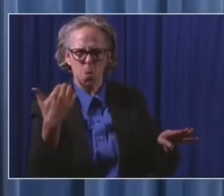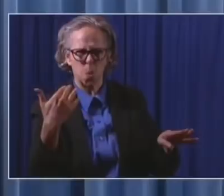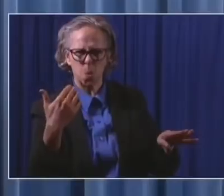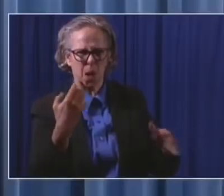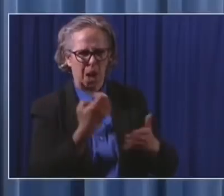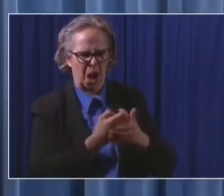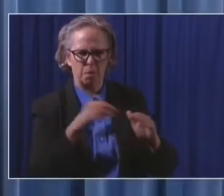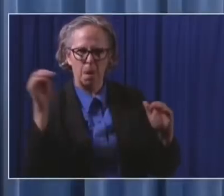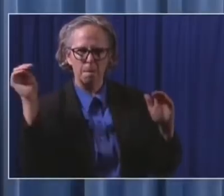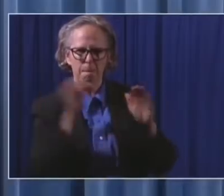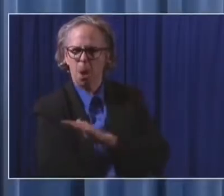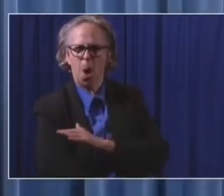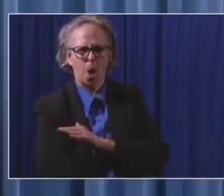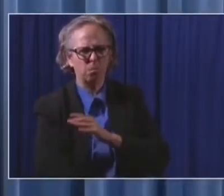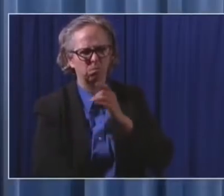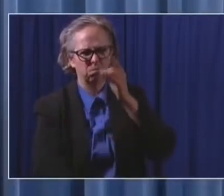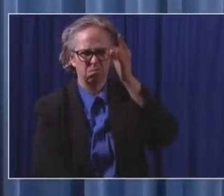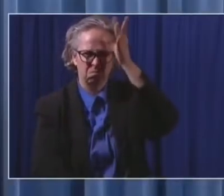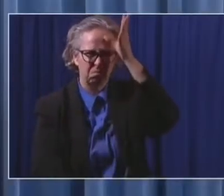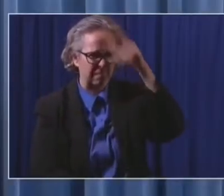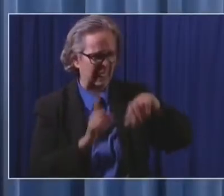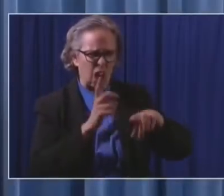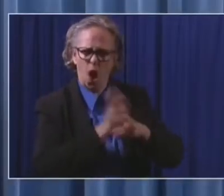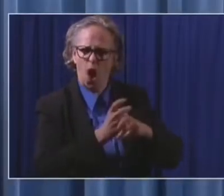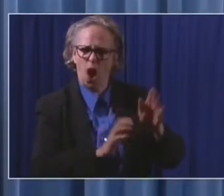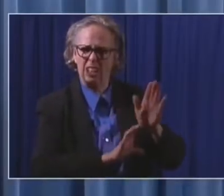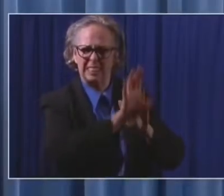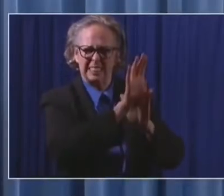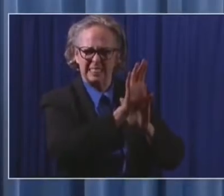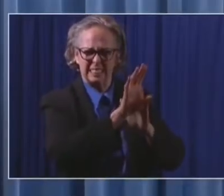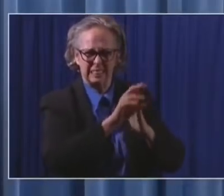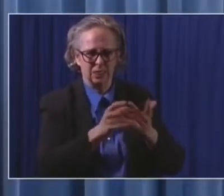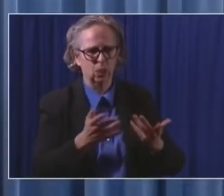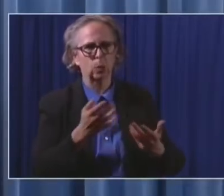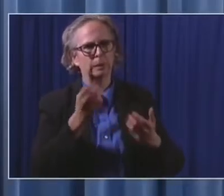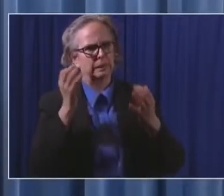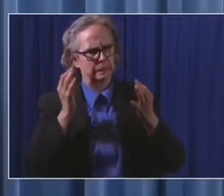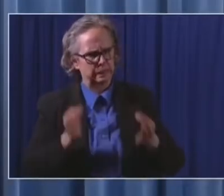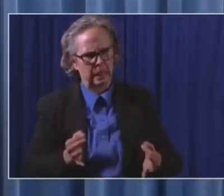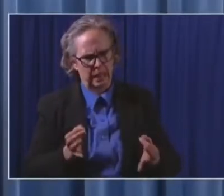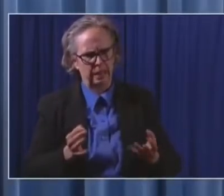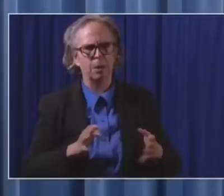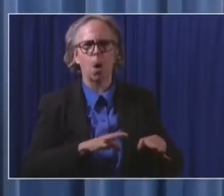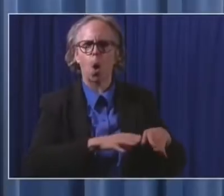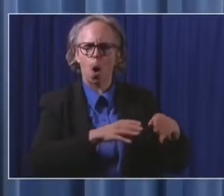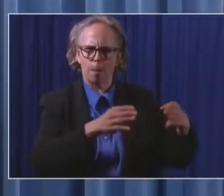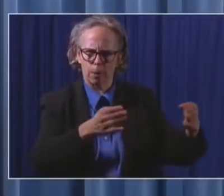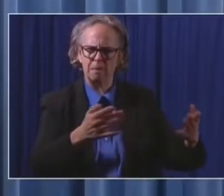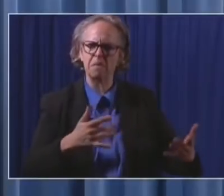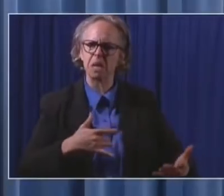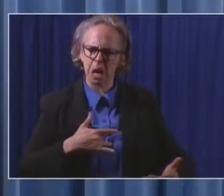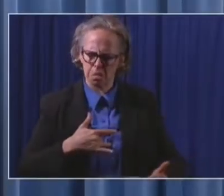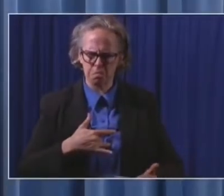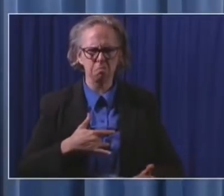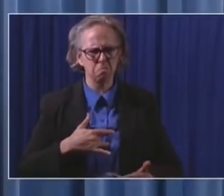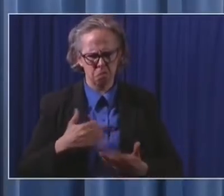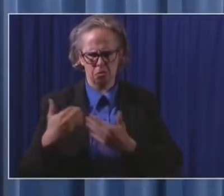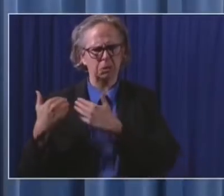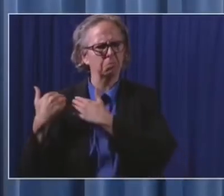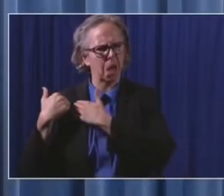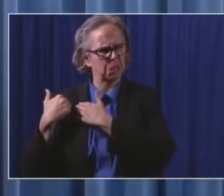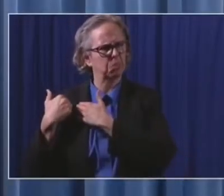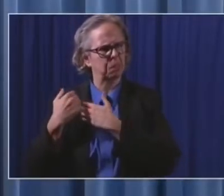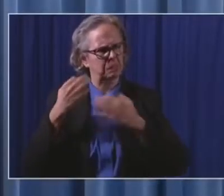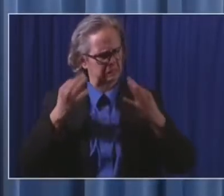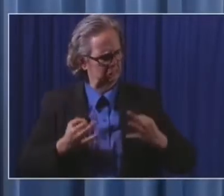basically being closed down any longer would be just devastating. And so we made the decision to start back up. We